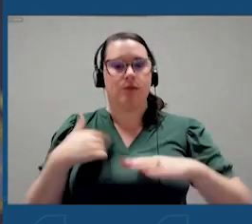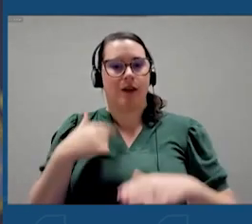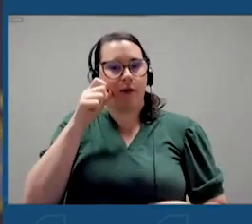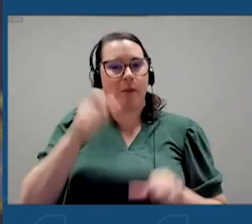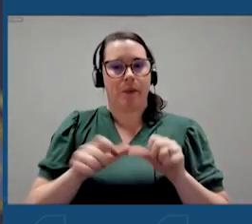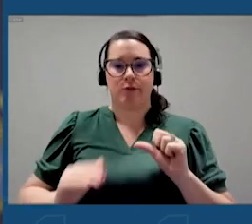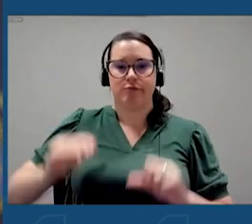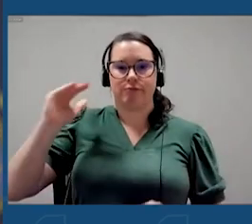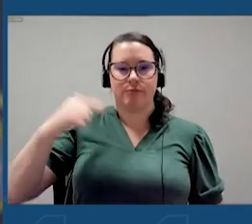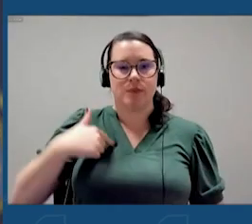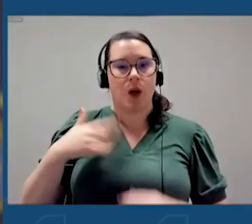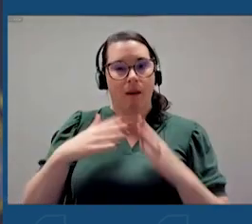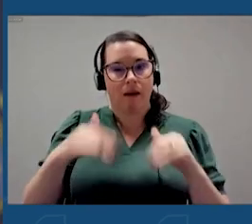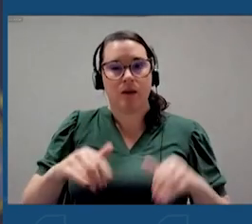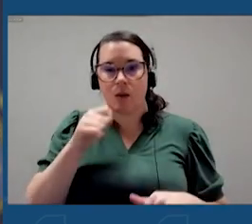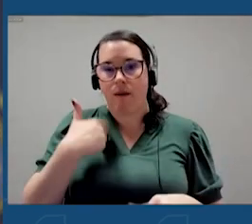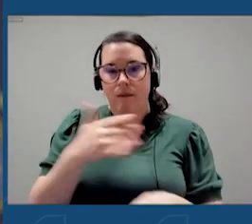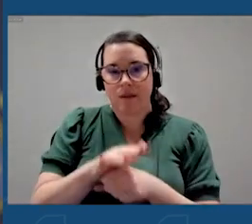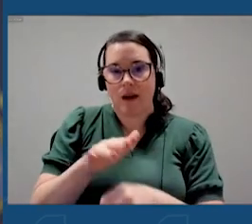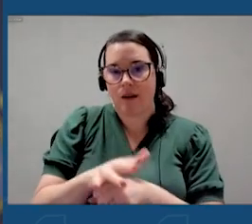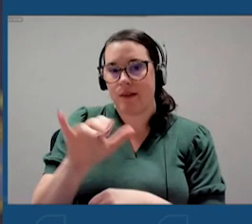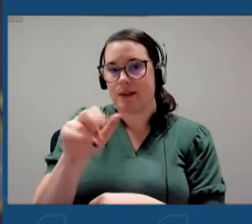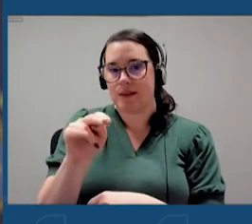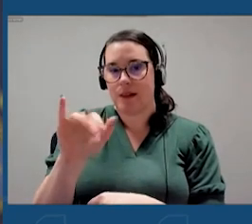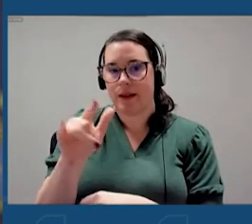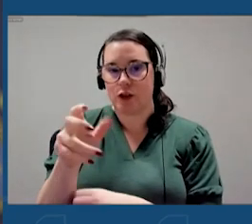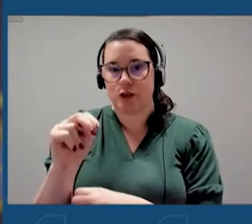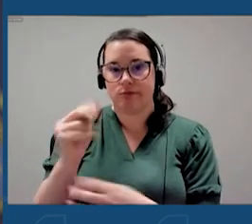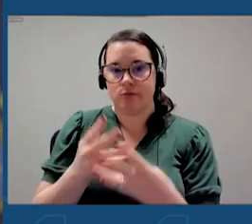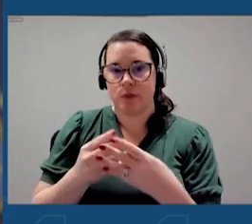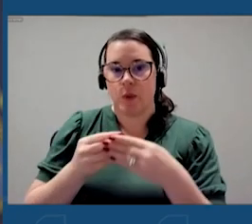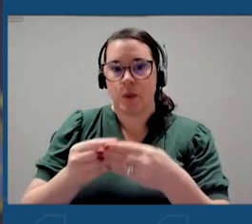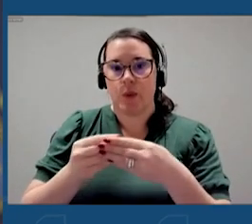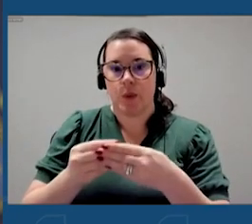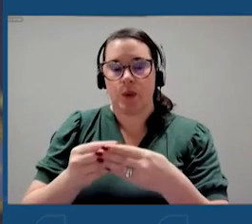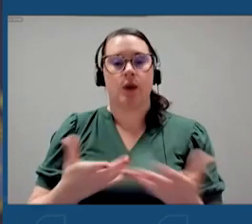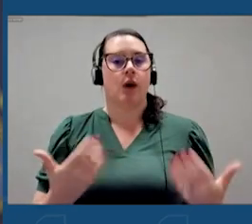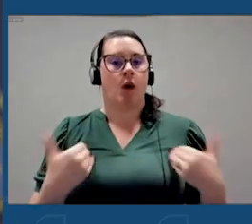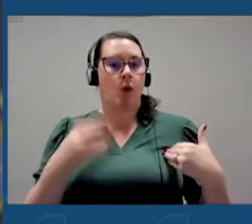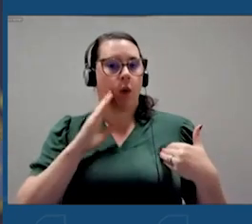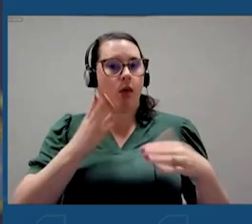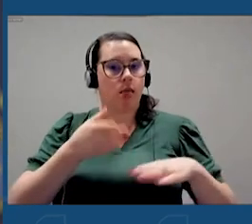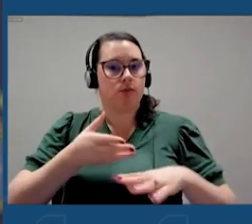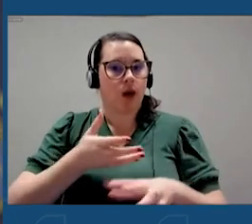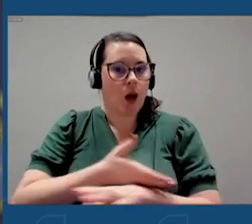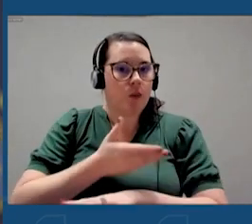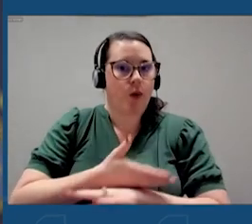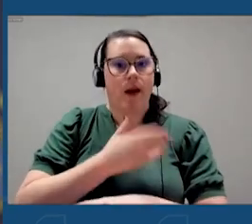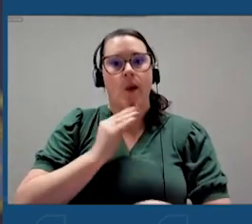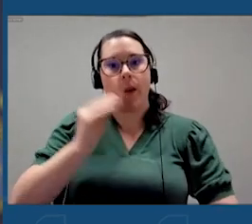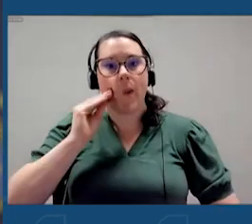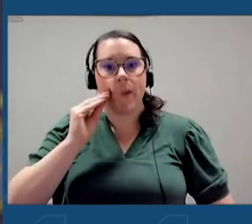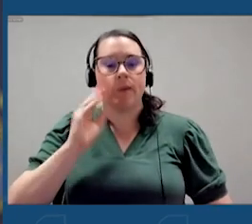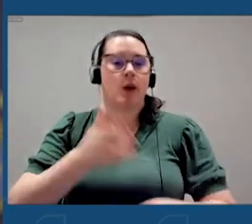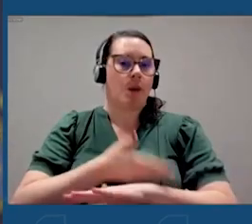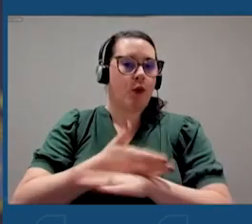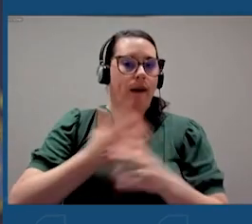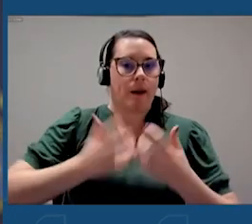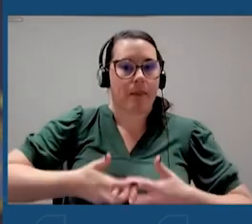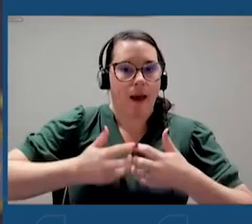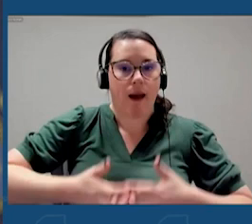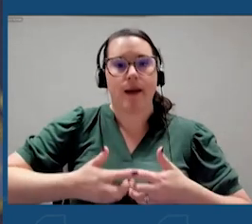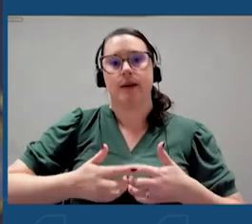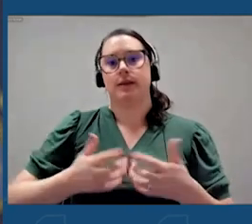insulated. So we're going to help low-income families retrofit their homes, upgrade appliances, reduce their costs, and help them switch from fossil